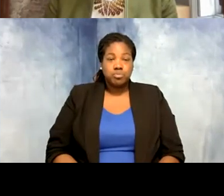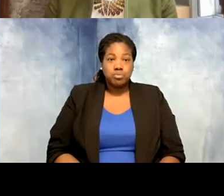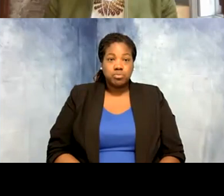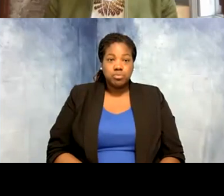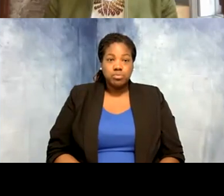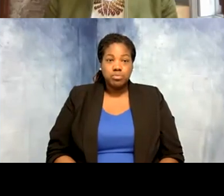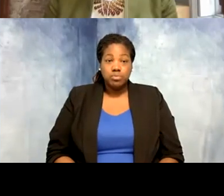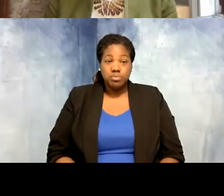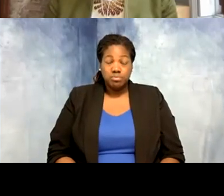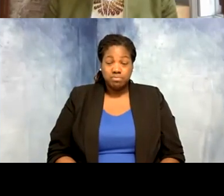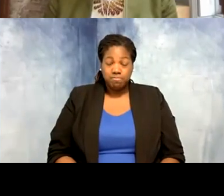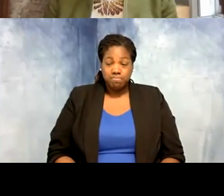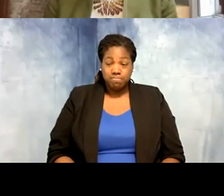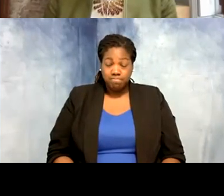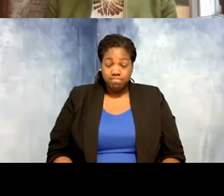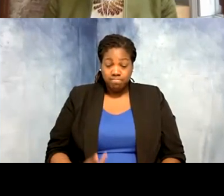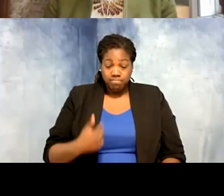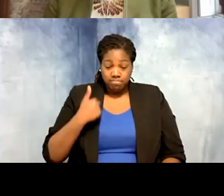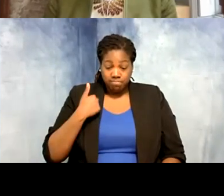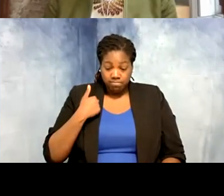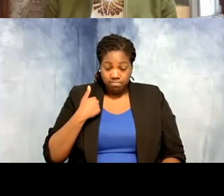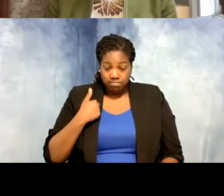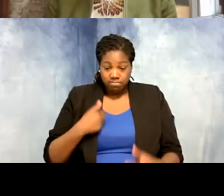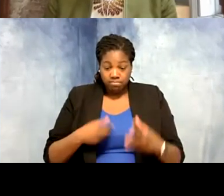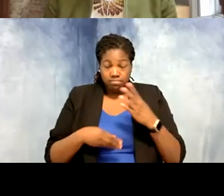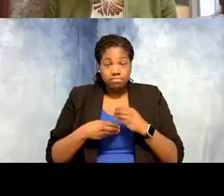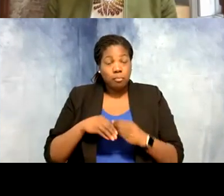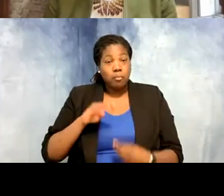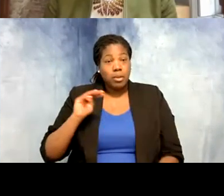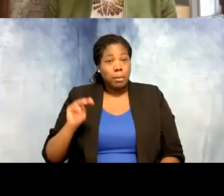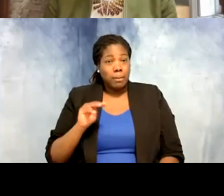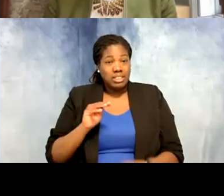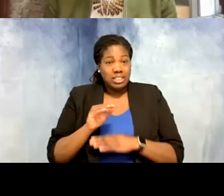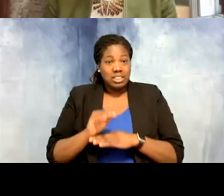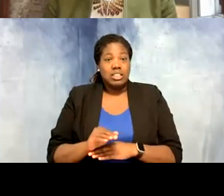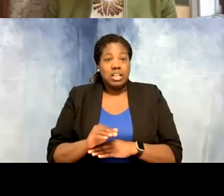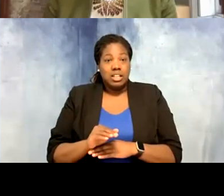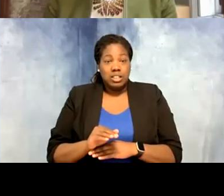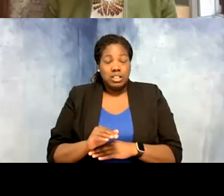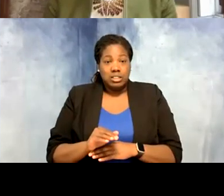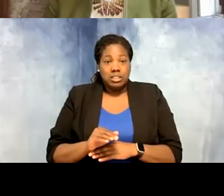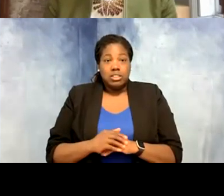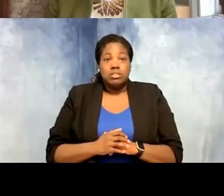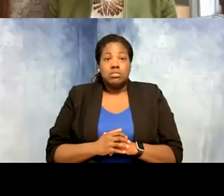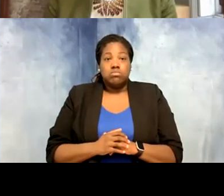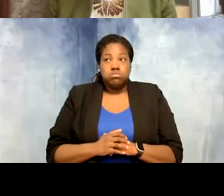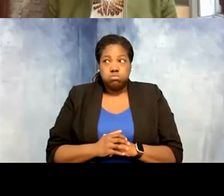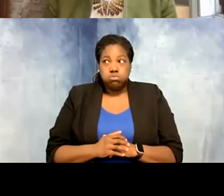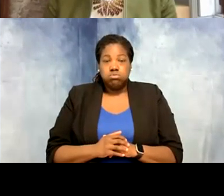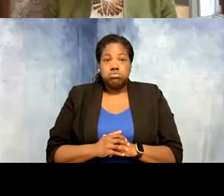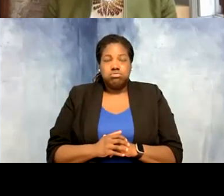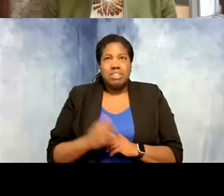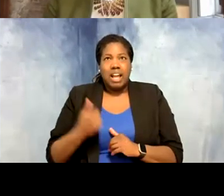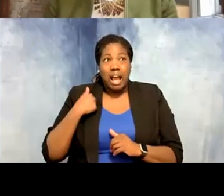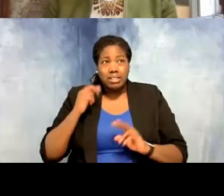All I can say is that Monday night was just as much as I've been expecting